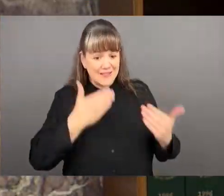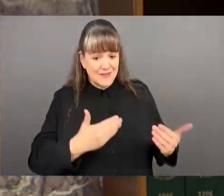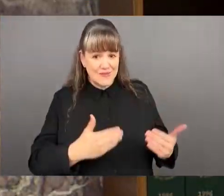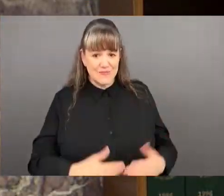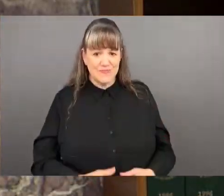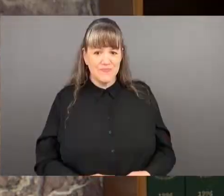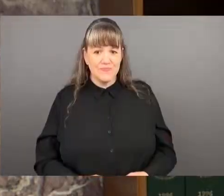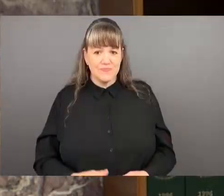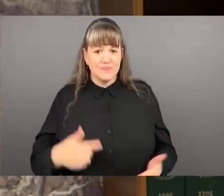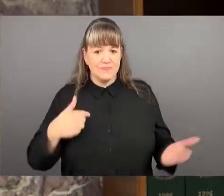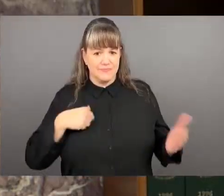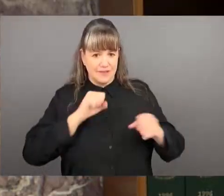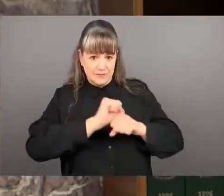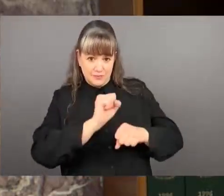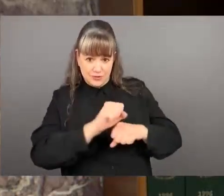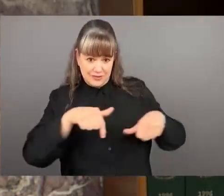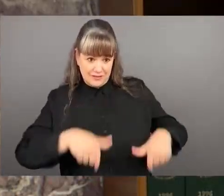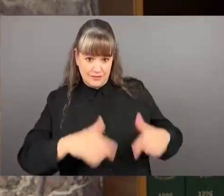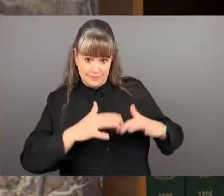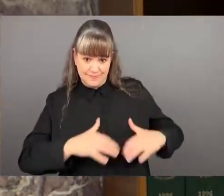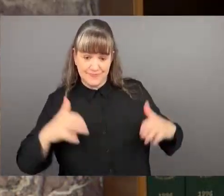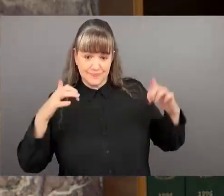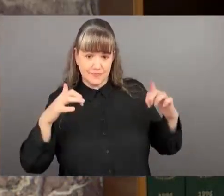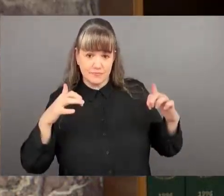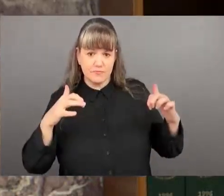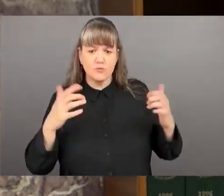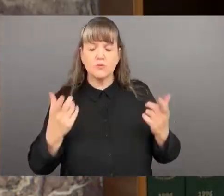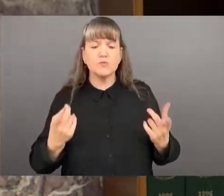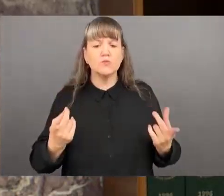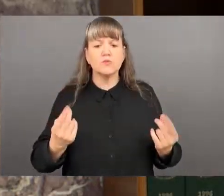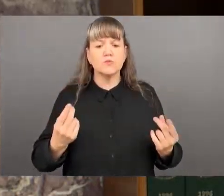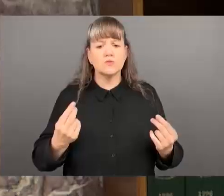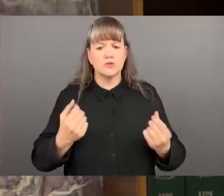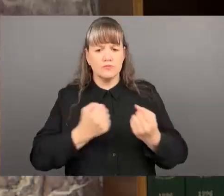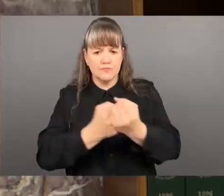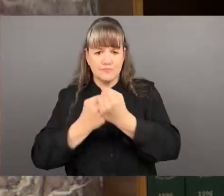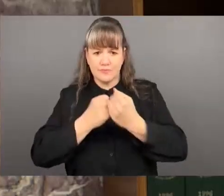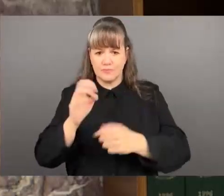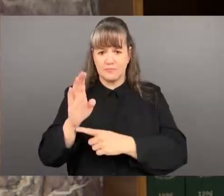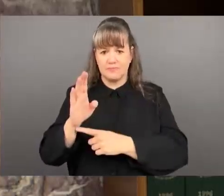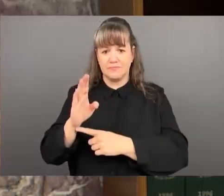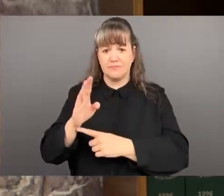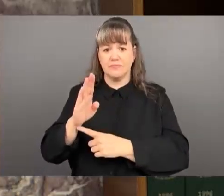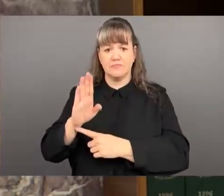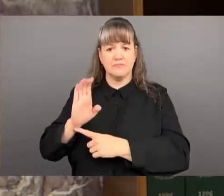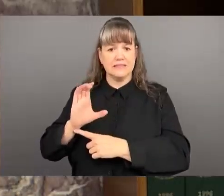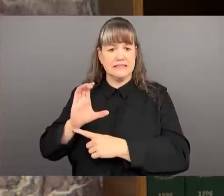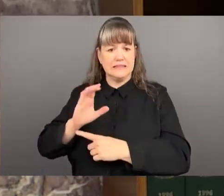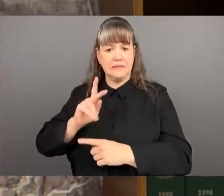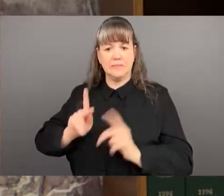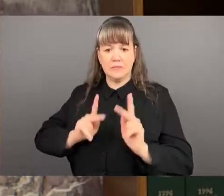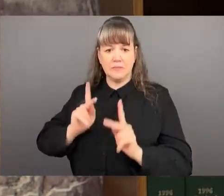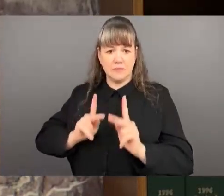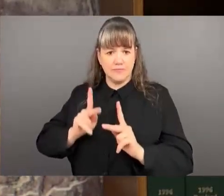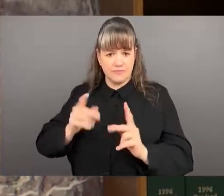to serve British Columbians because far too many people in this province have had to bury their loved ones.